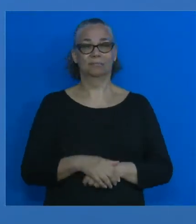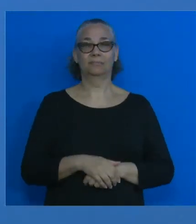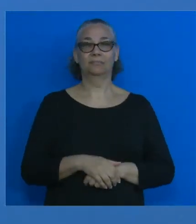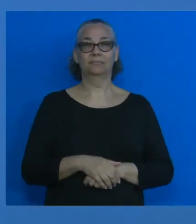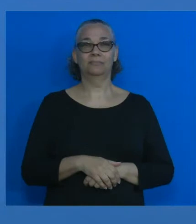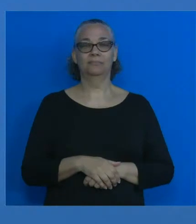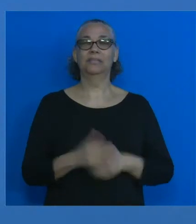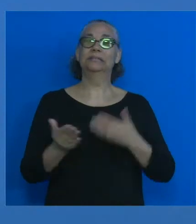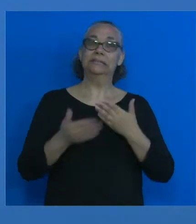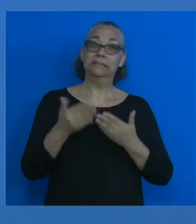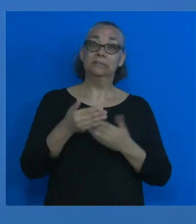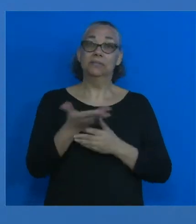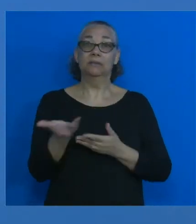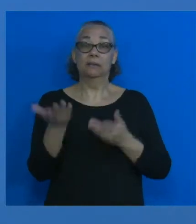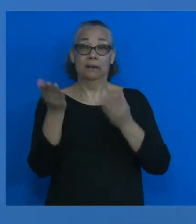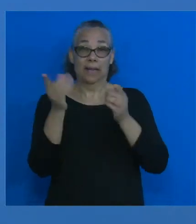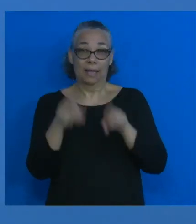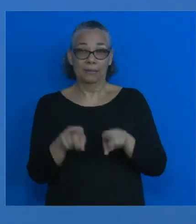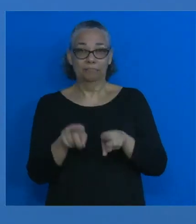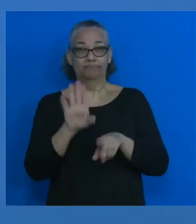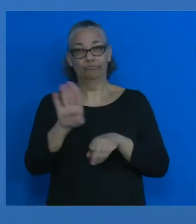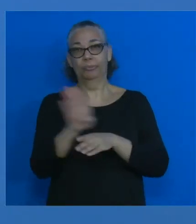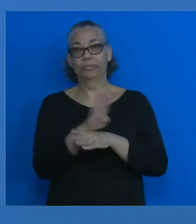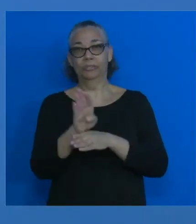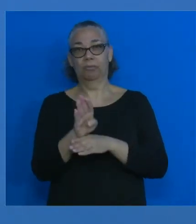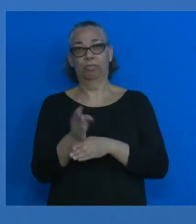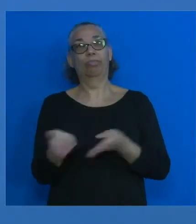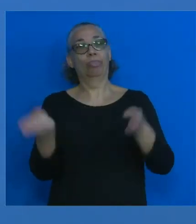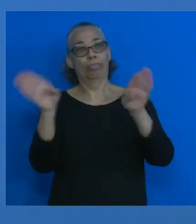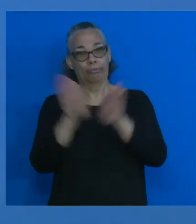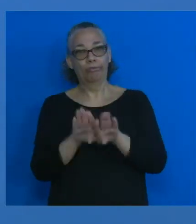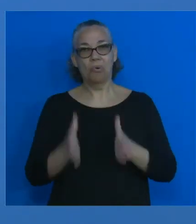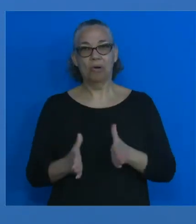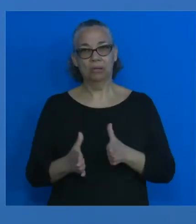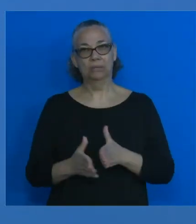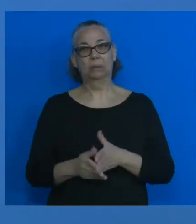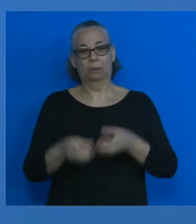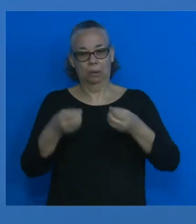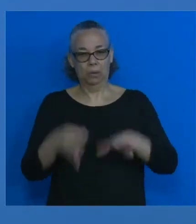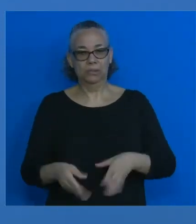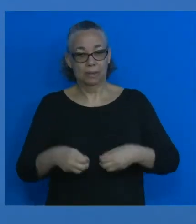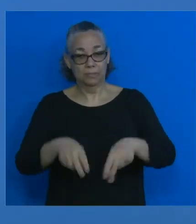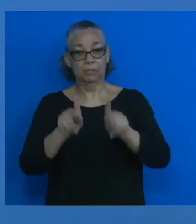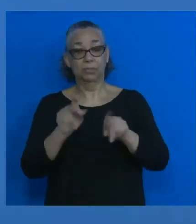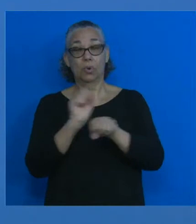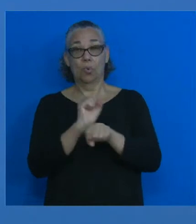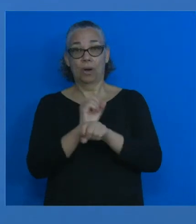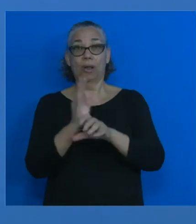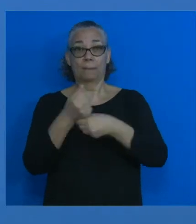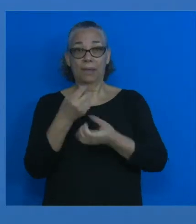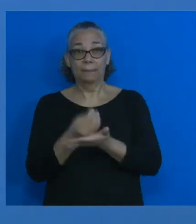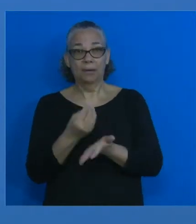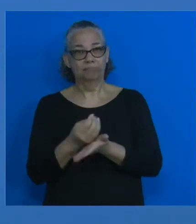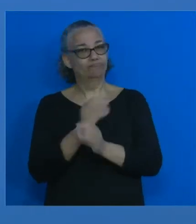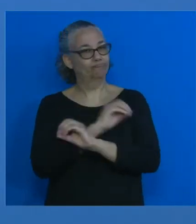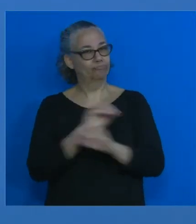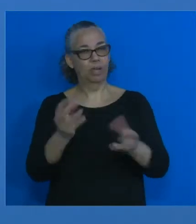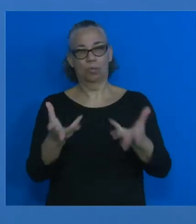The simplest thing that can happen is your establishment may be shut down for 24 hours and to earn money. And none of us want that.